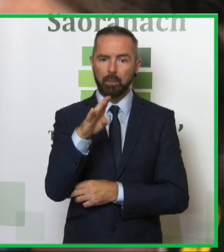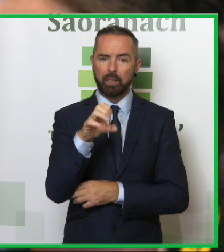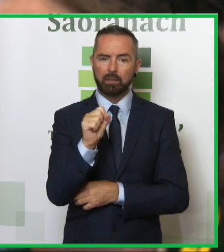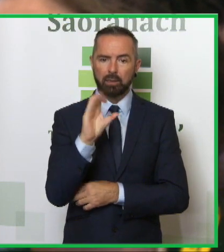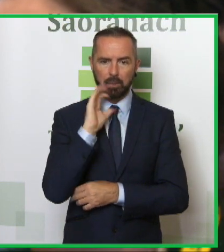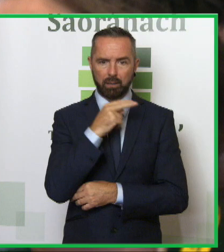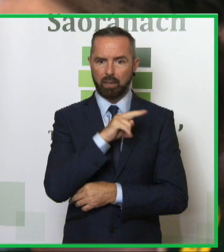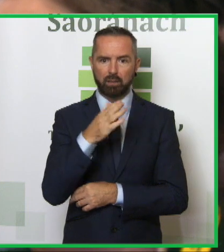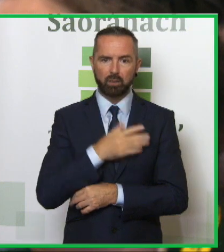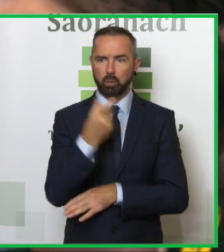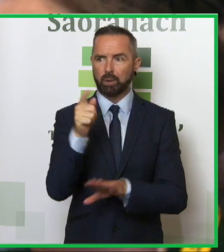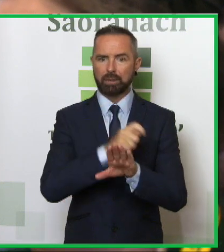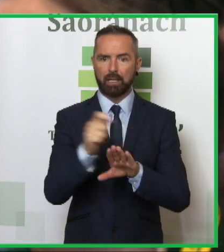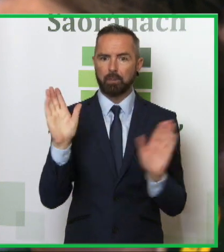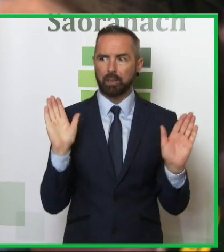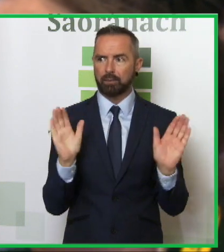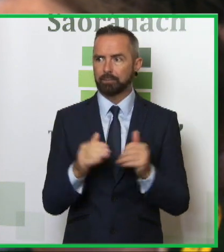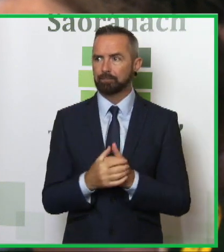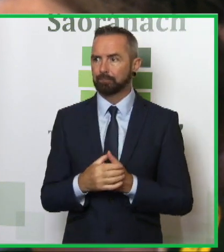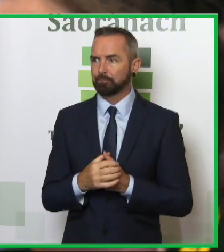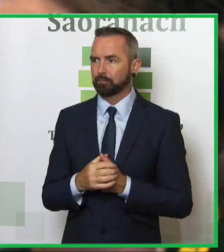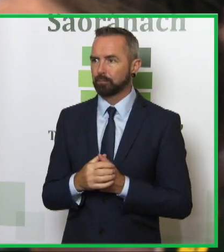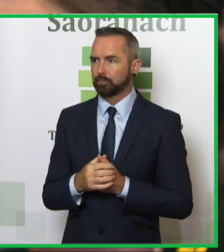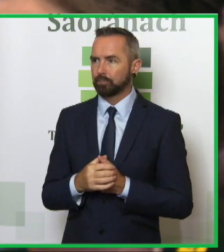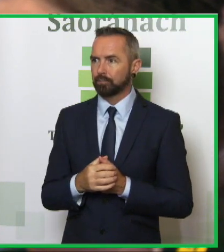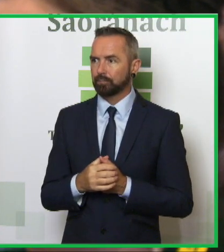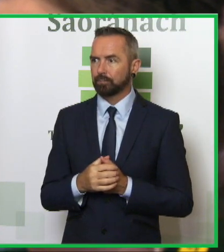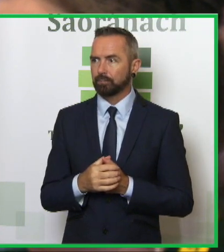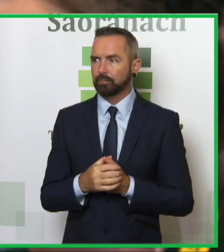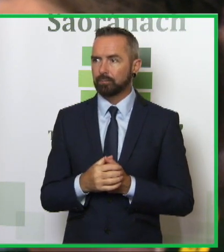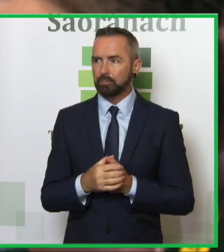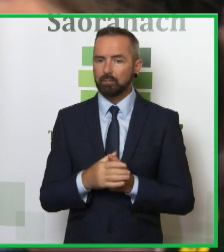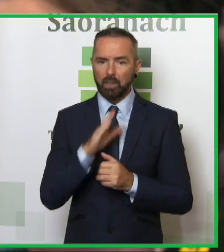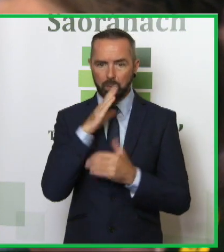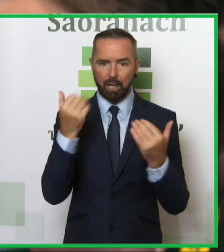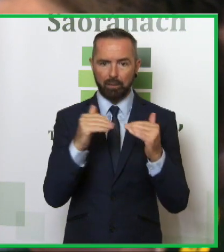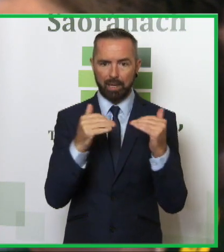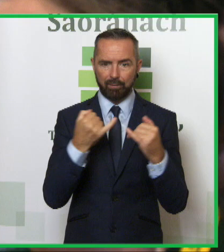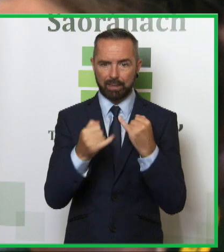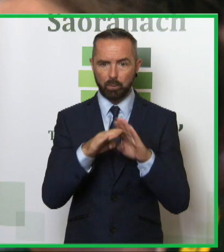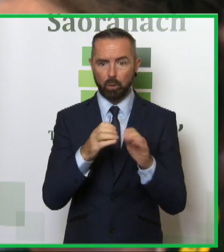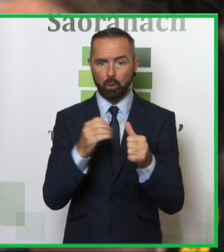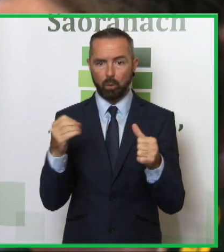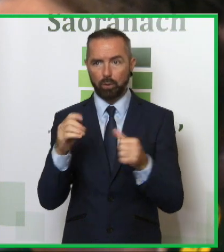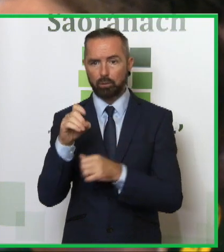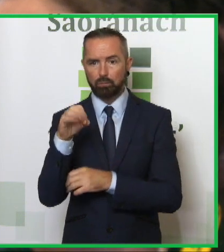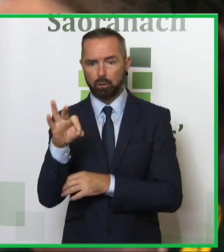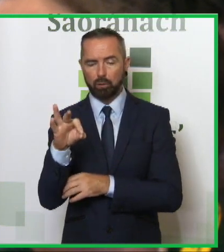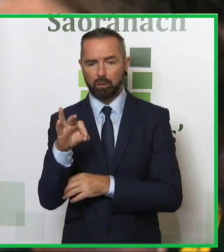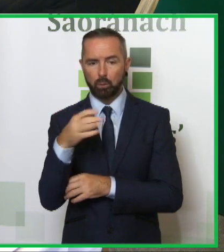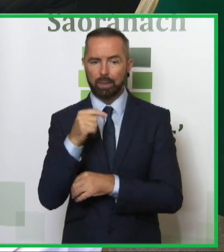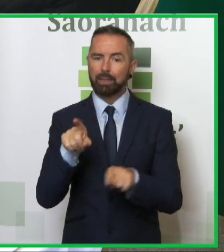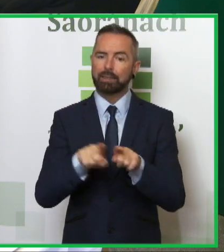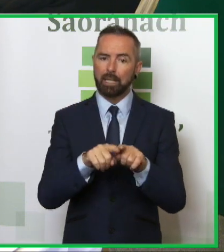is all one thing and get into the level of detail we're now getting with other drugs. Yeah. Well, I